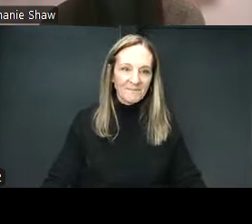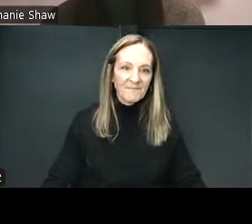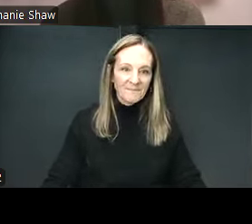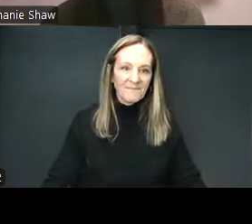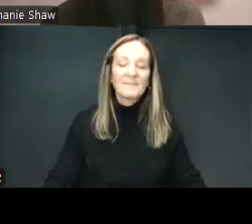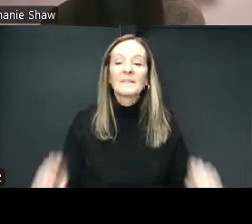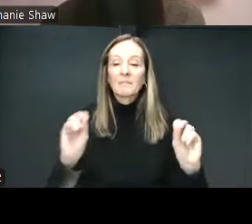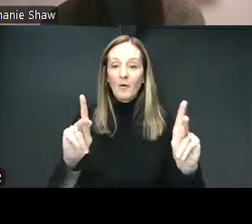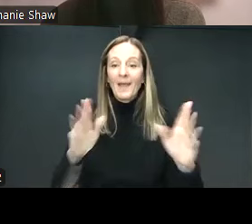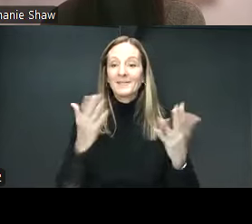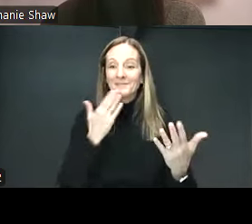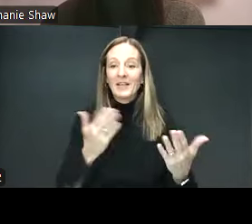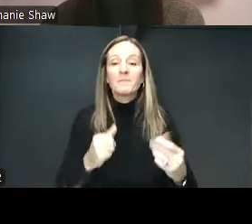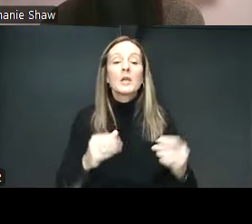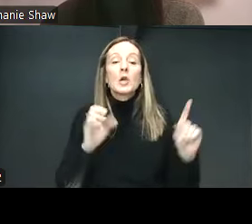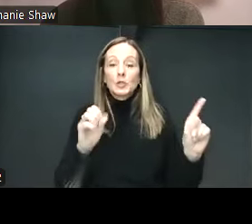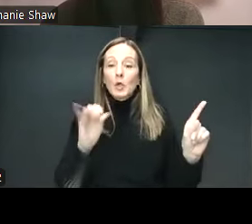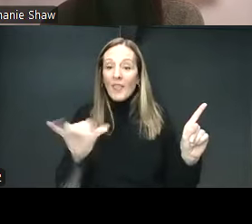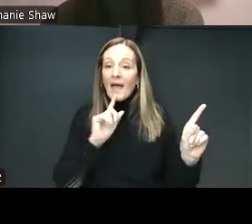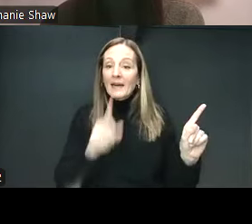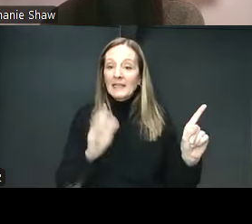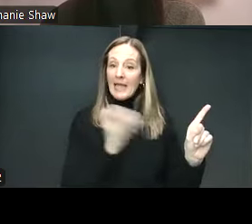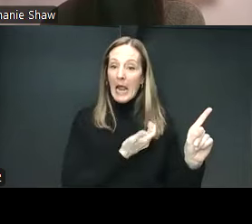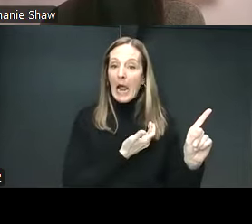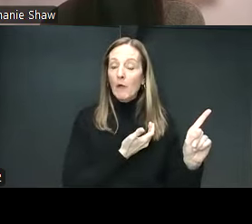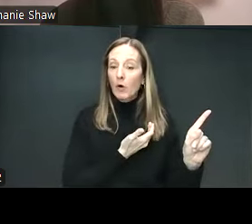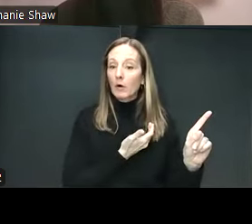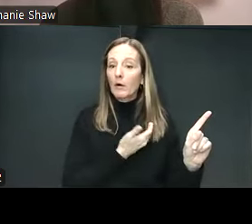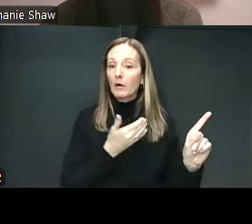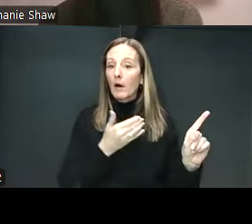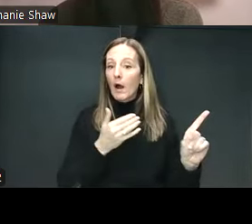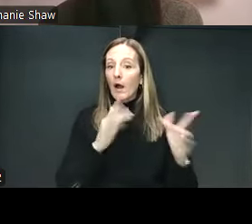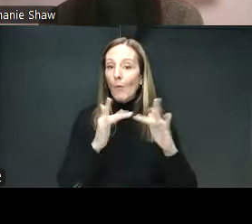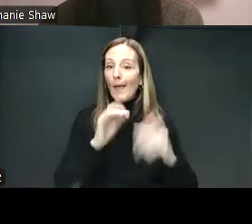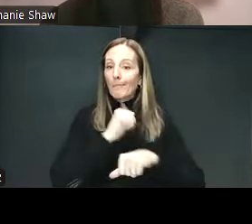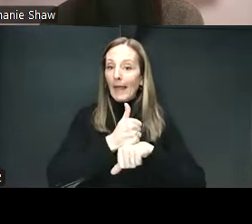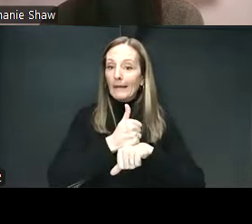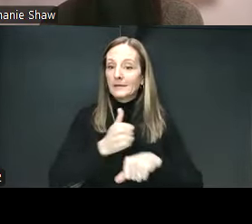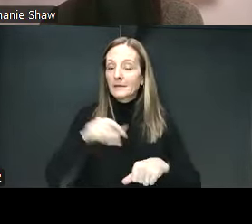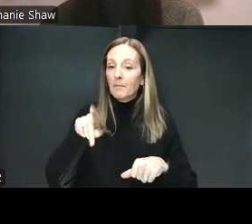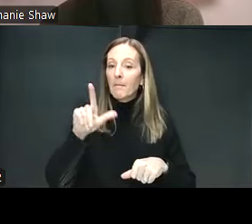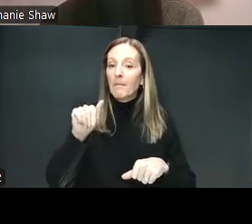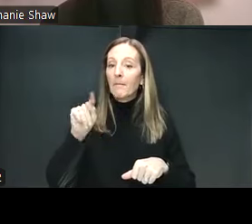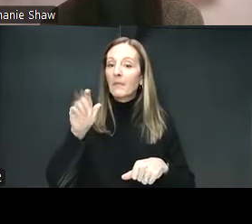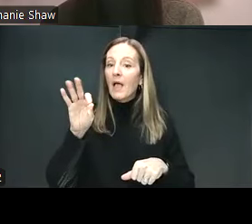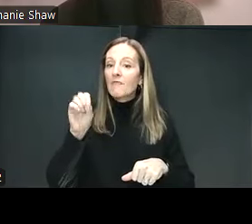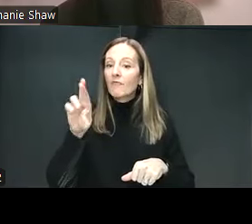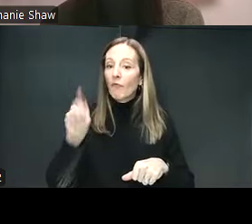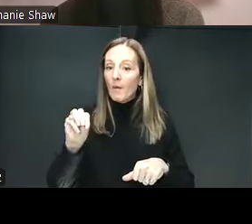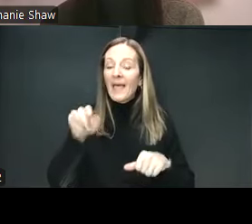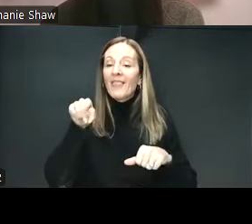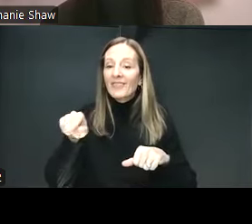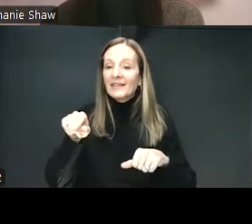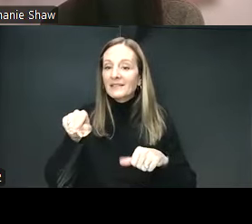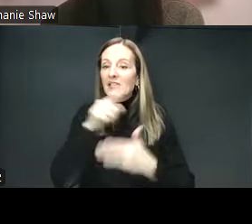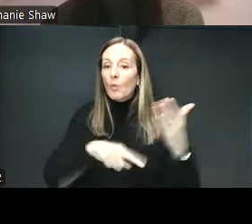Okay, great. So this is our platform. This is our web-based platform. So when a student is working with us, this is what they see. And